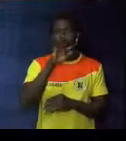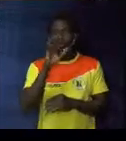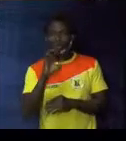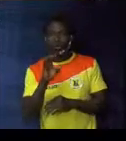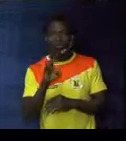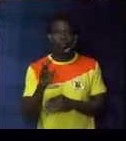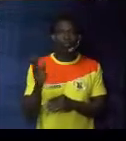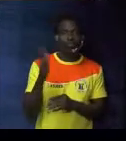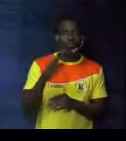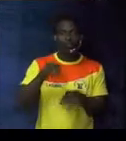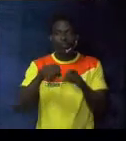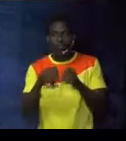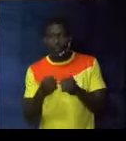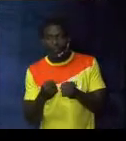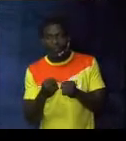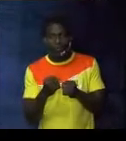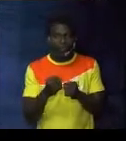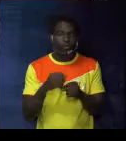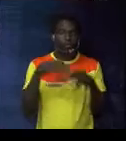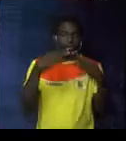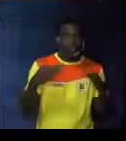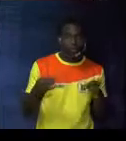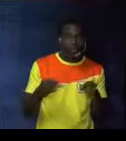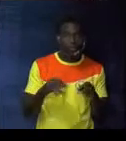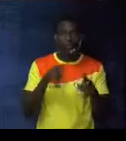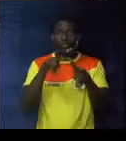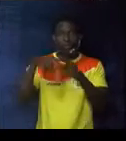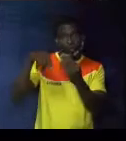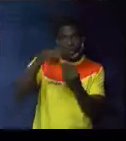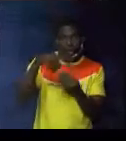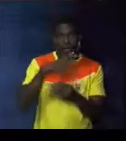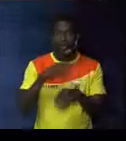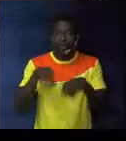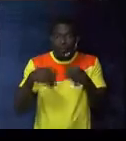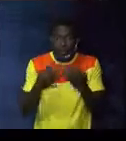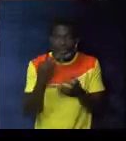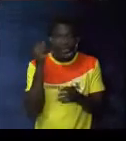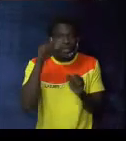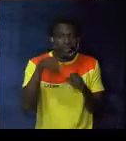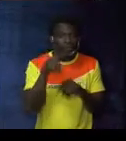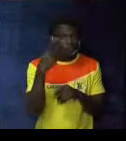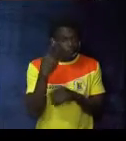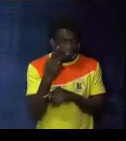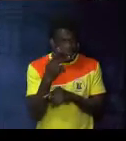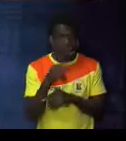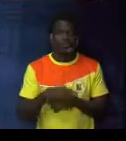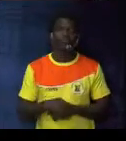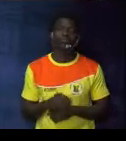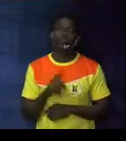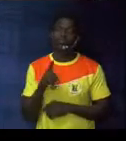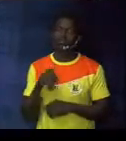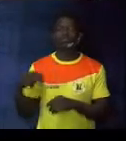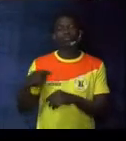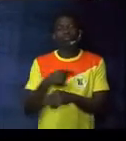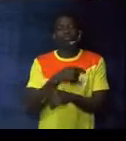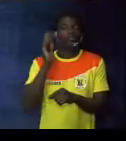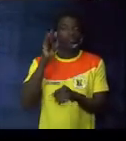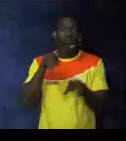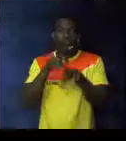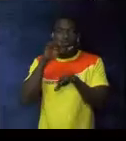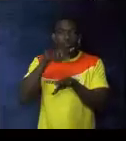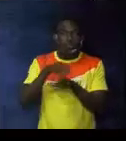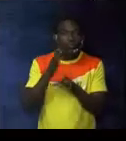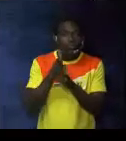be. Curvy, wavy, broken, fancy, free. Look around, how many can you see? Now we'll look